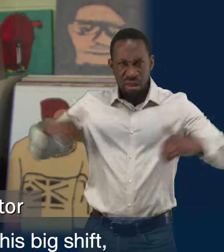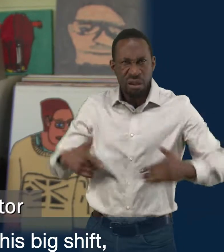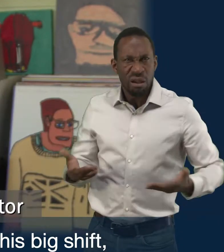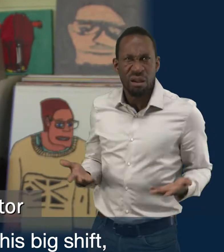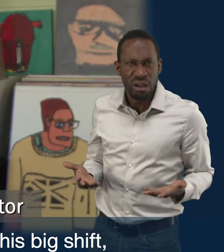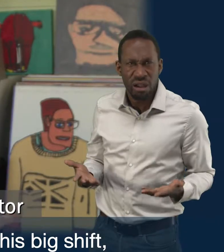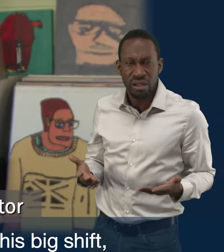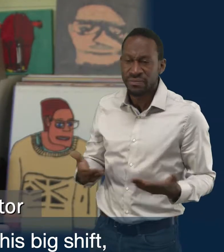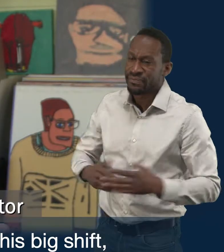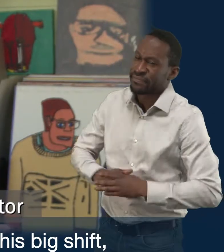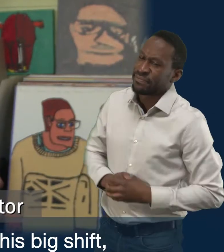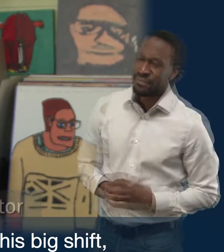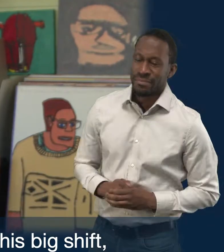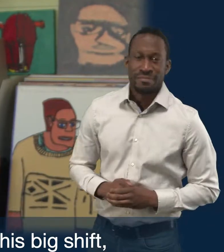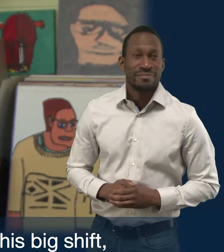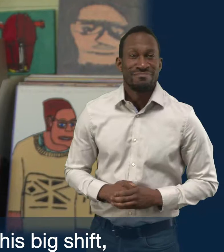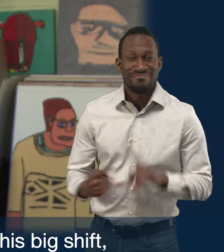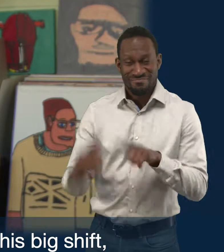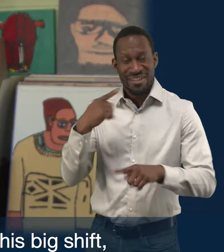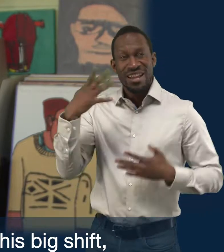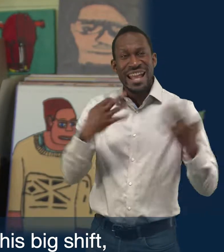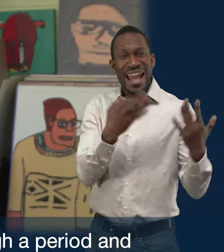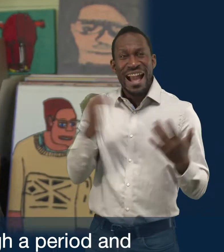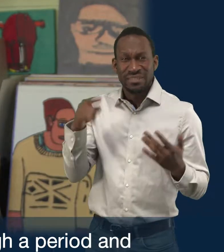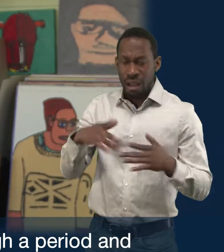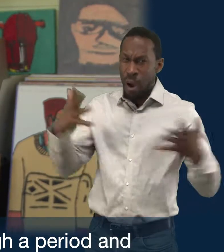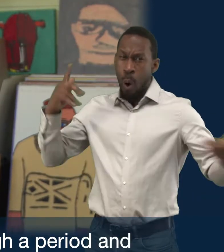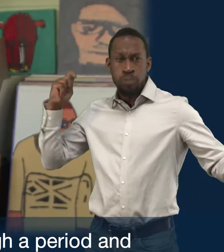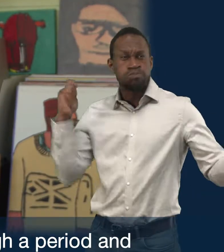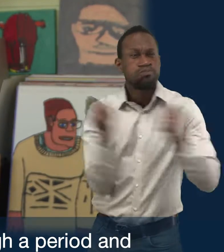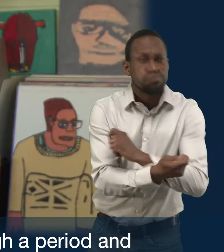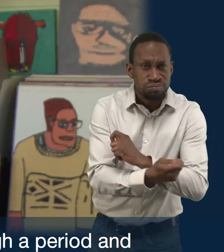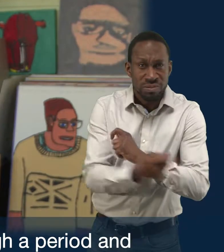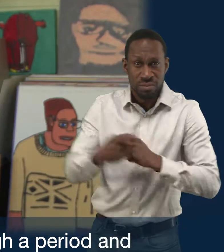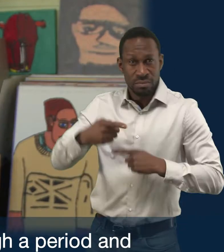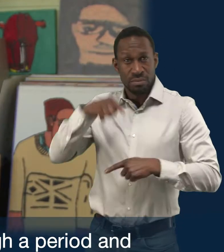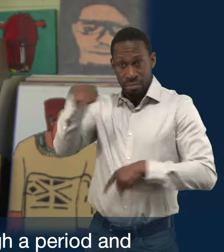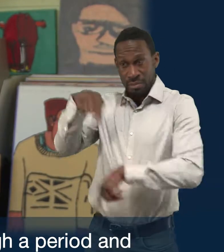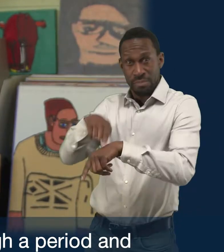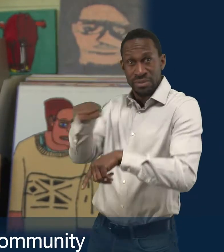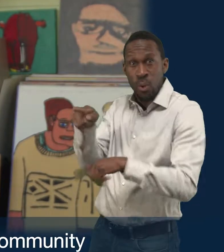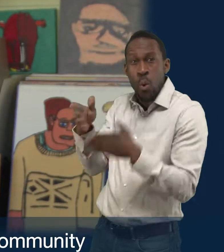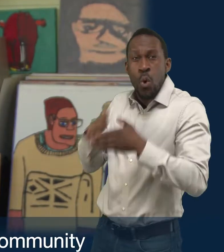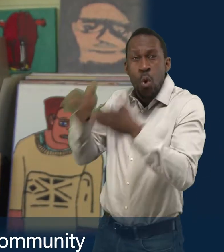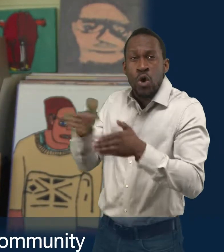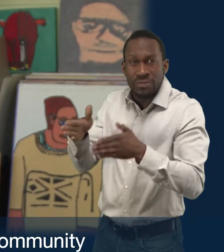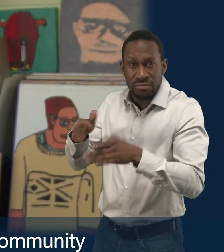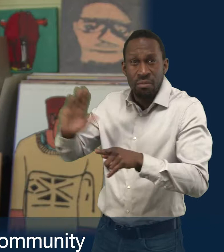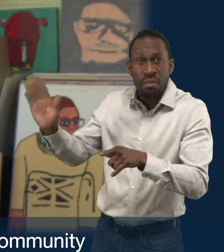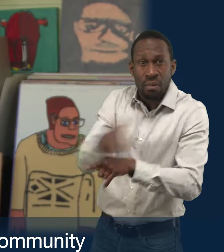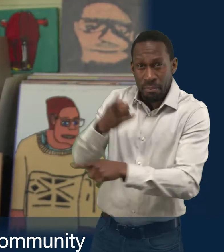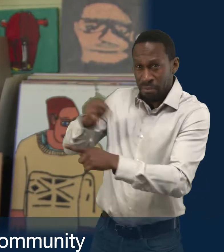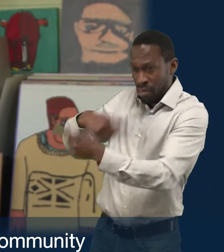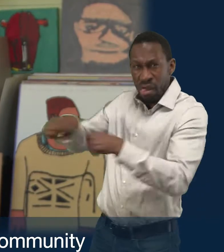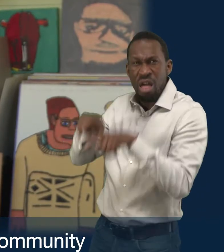shift. We still had all the hospitals, the long-stay hospitals, but they were going through a period and process of change, so that care